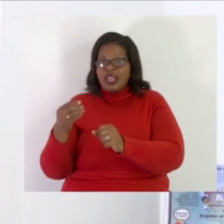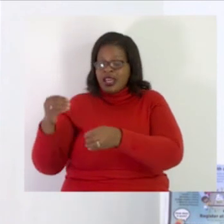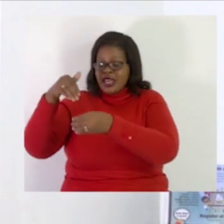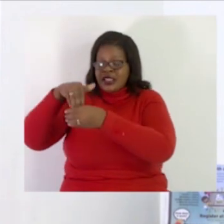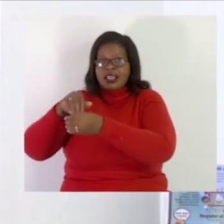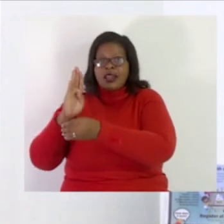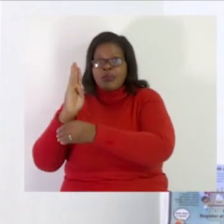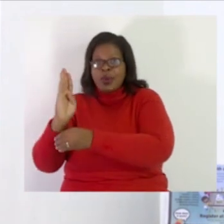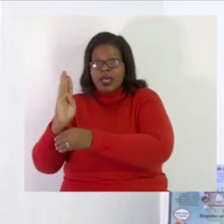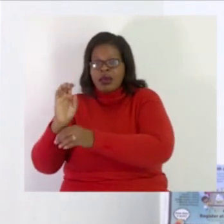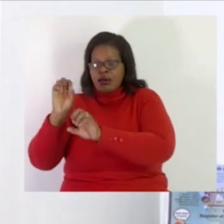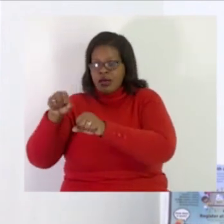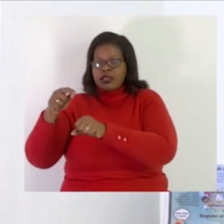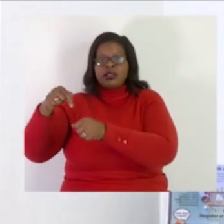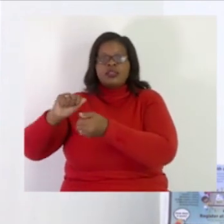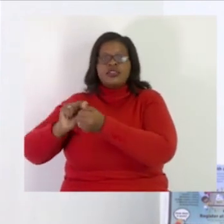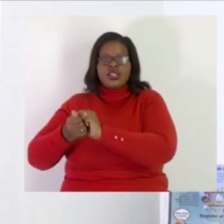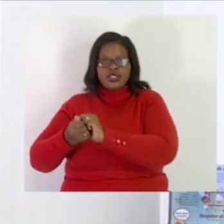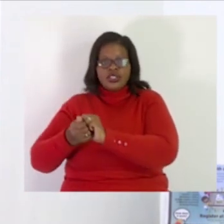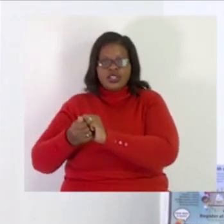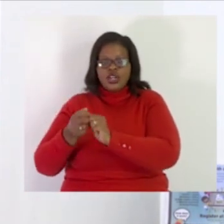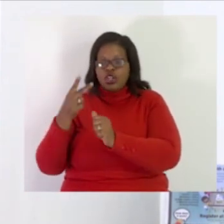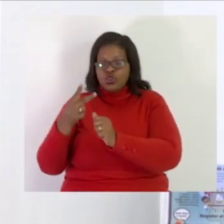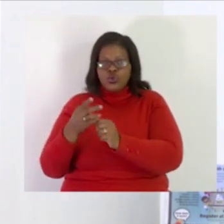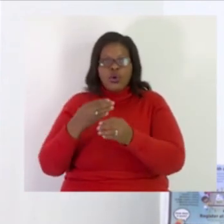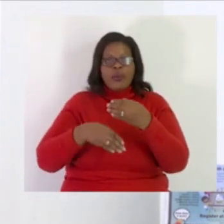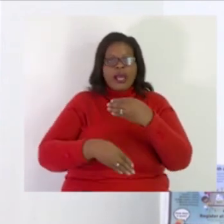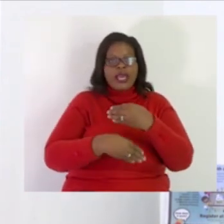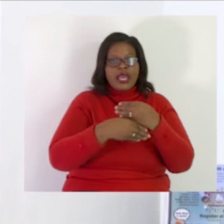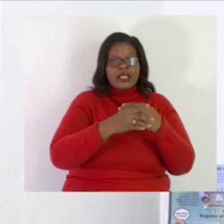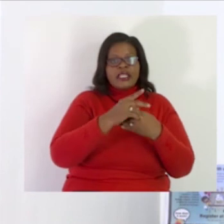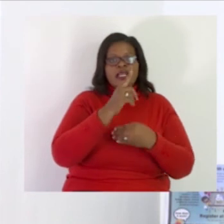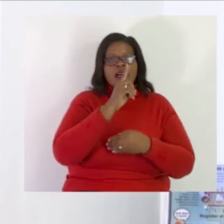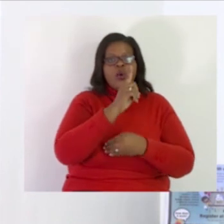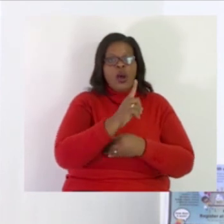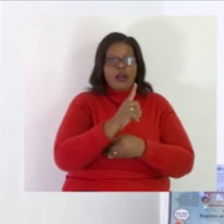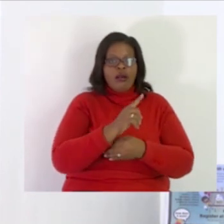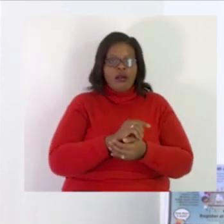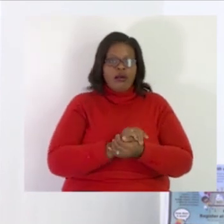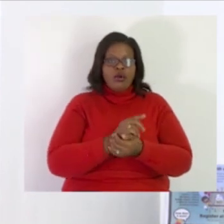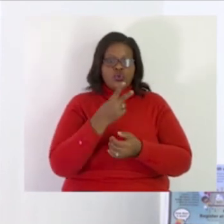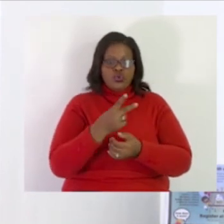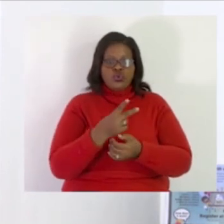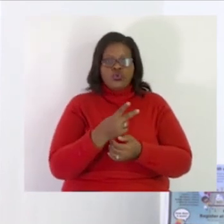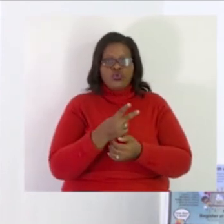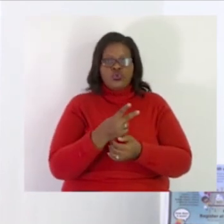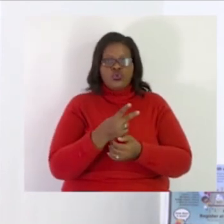category, it will change 2. By how? By adding 1 to